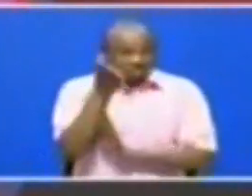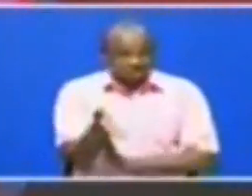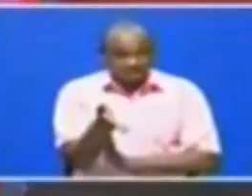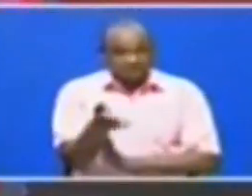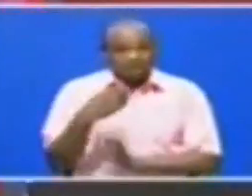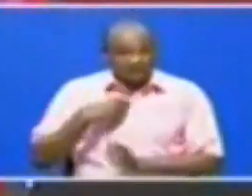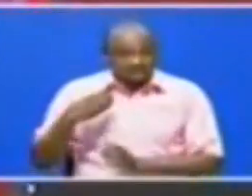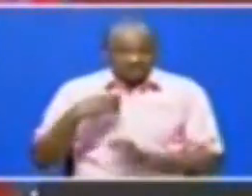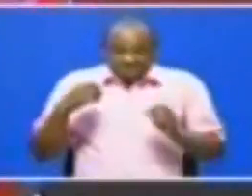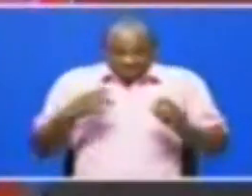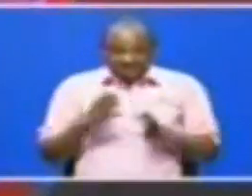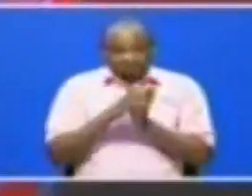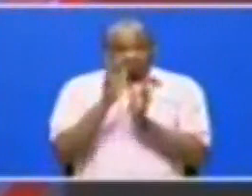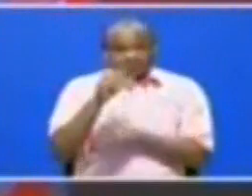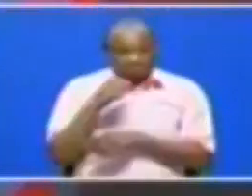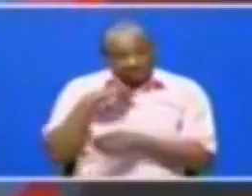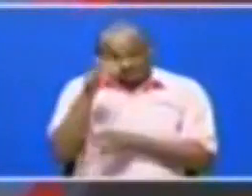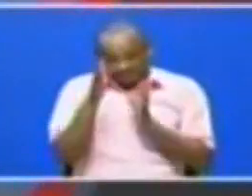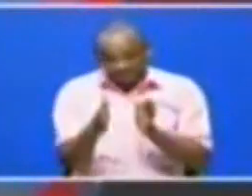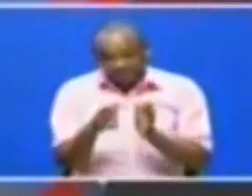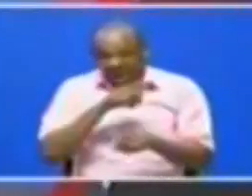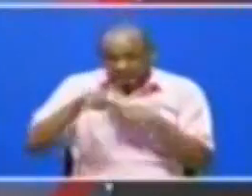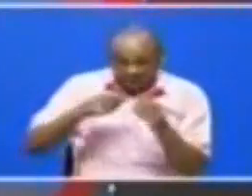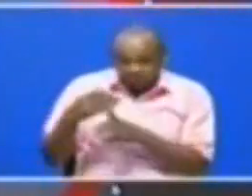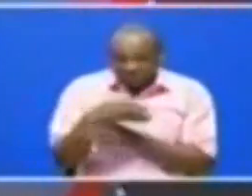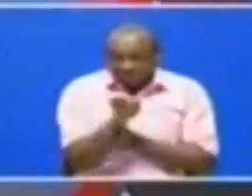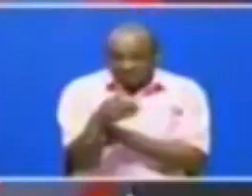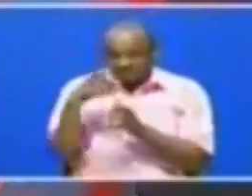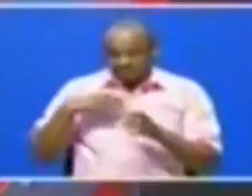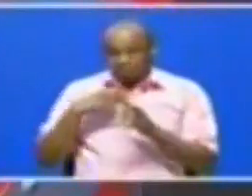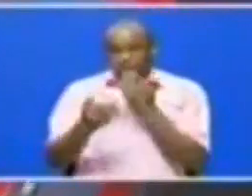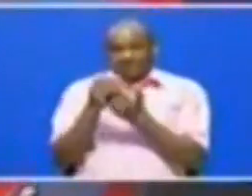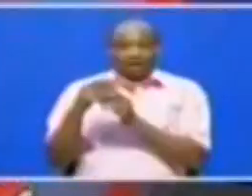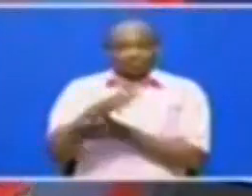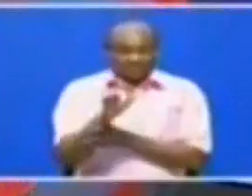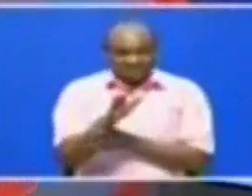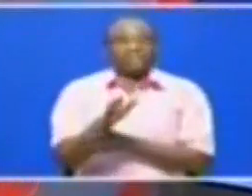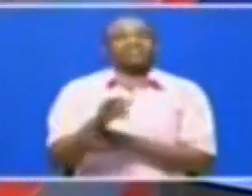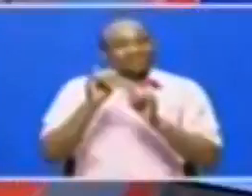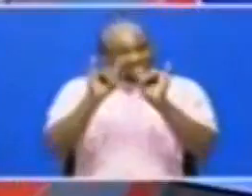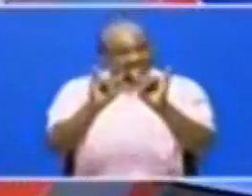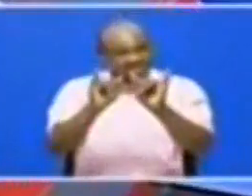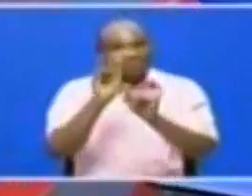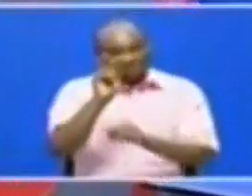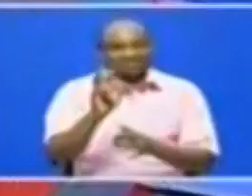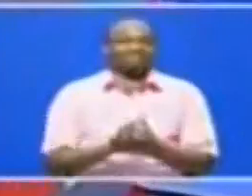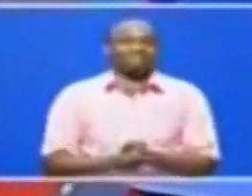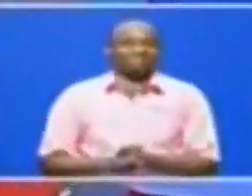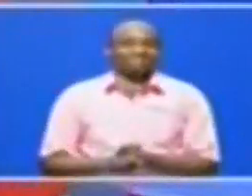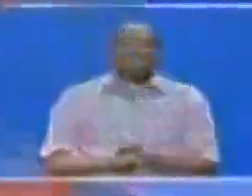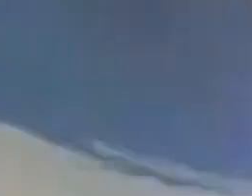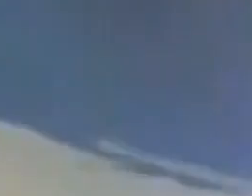some frightening story, by Raquel Mungai on snake handlers. All that after this break. Don't go too far.